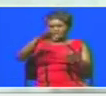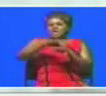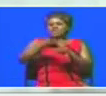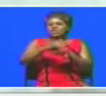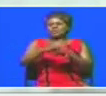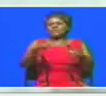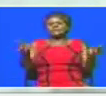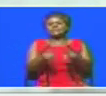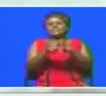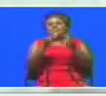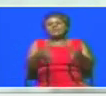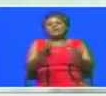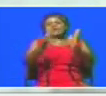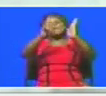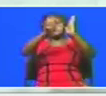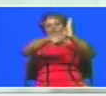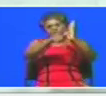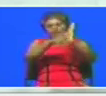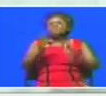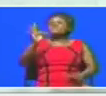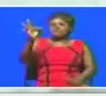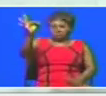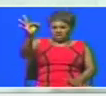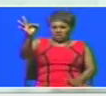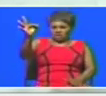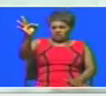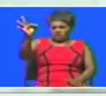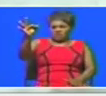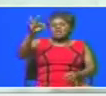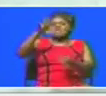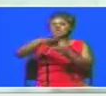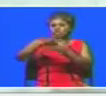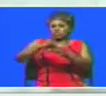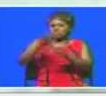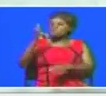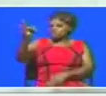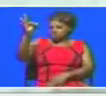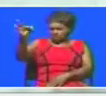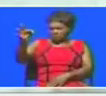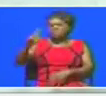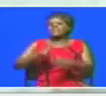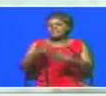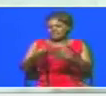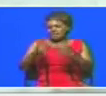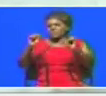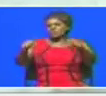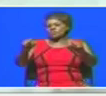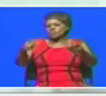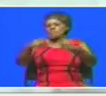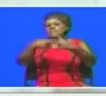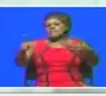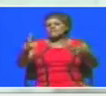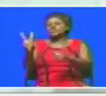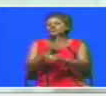way it is, then later for future elections then we start